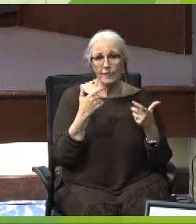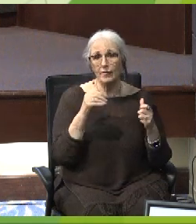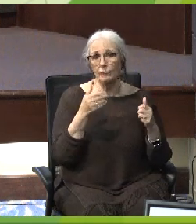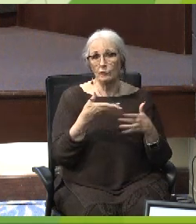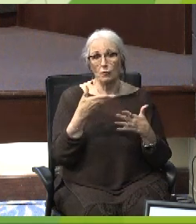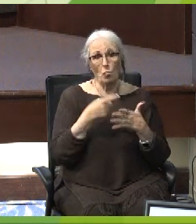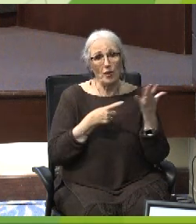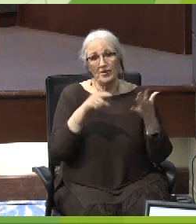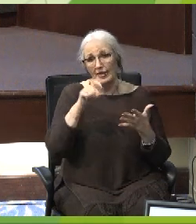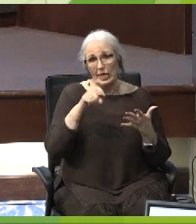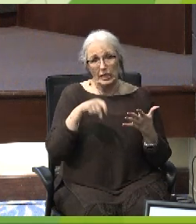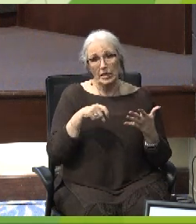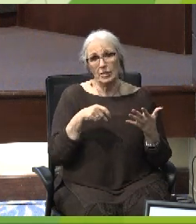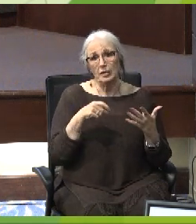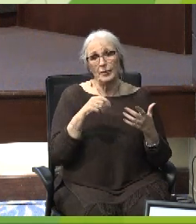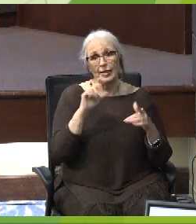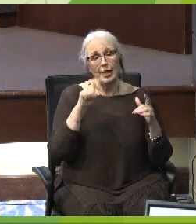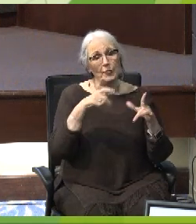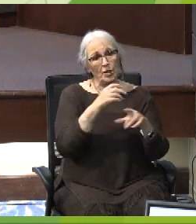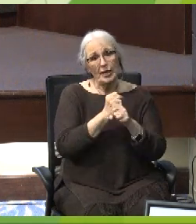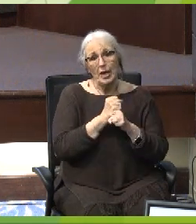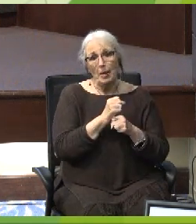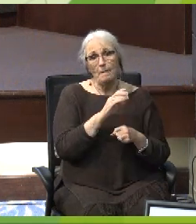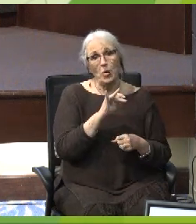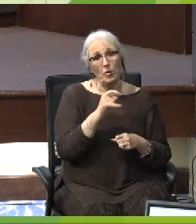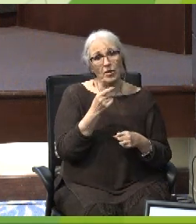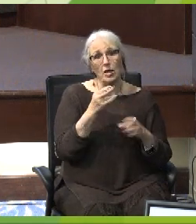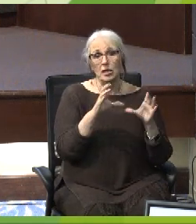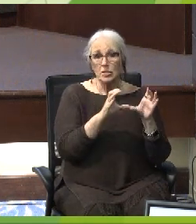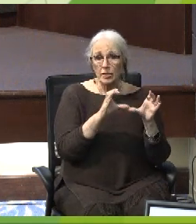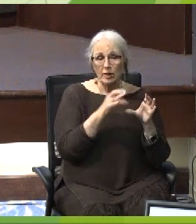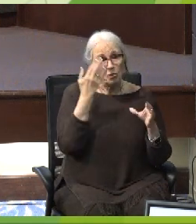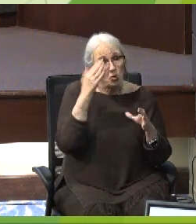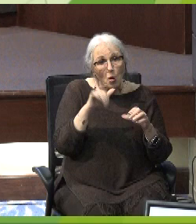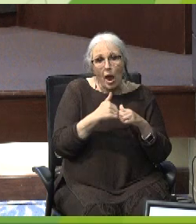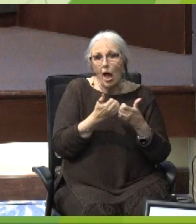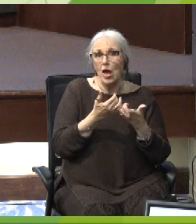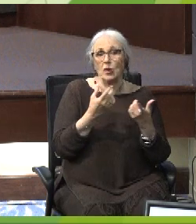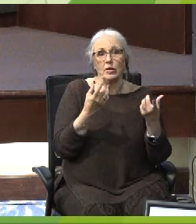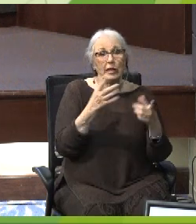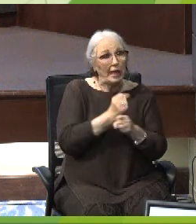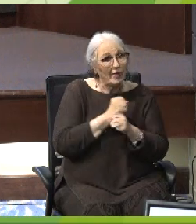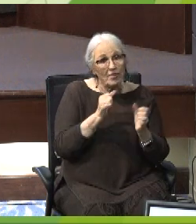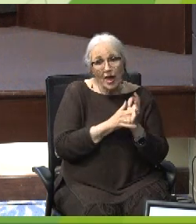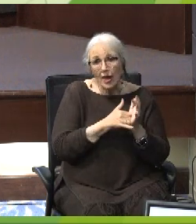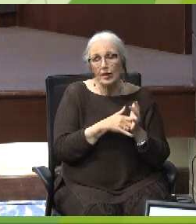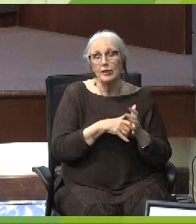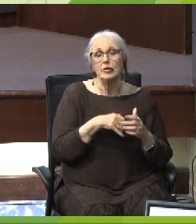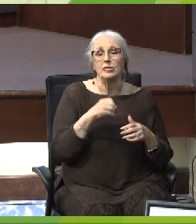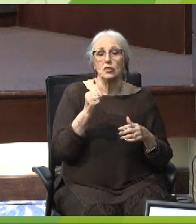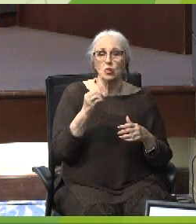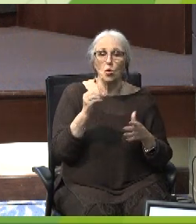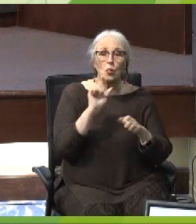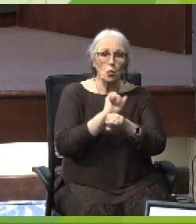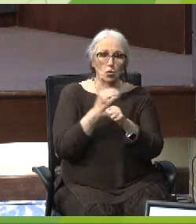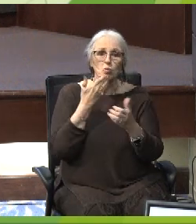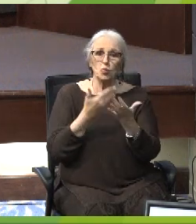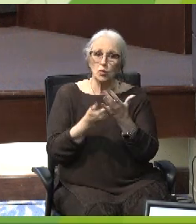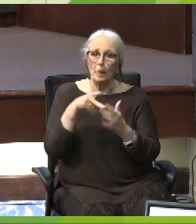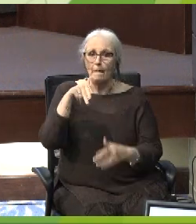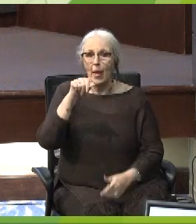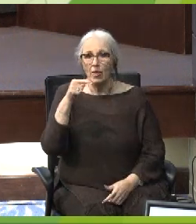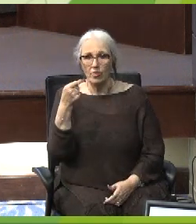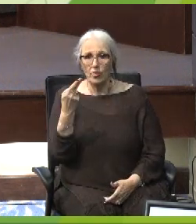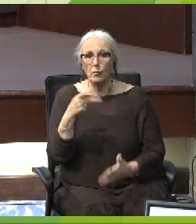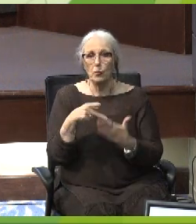to get a birth certificate or ID. They don't know how to navigate the system. This works really well with our PATH program, who's